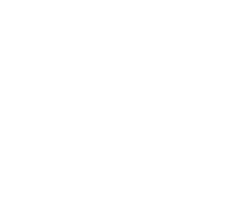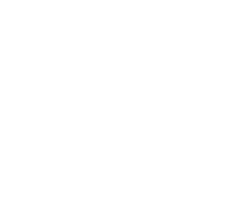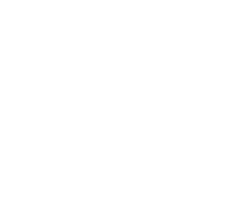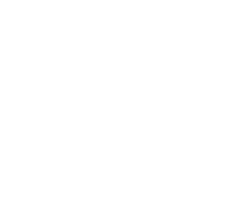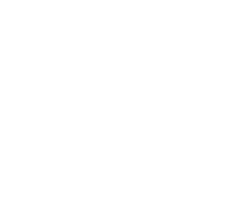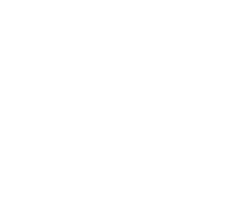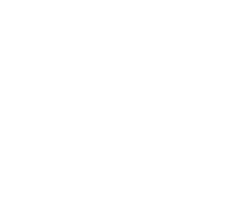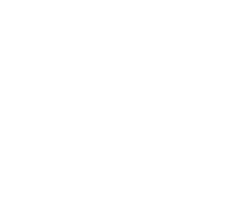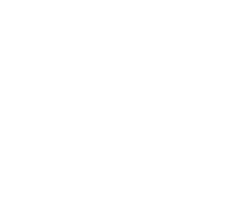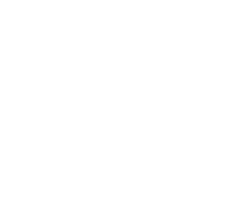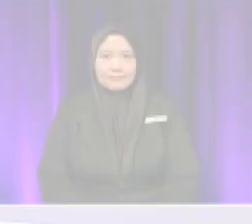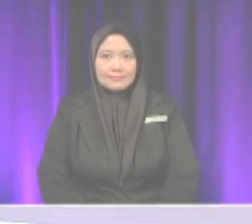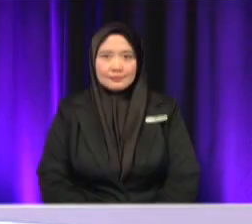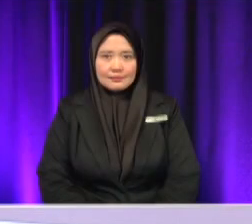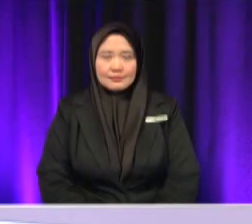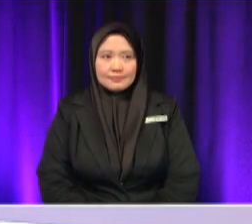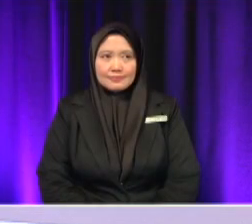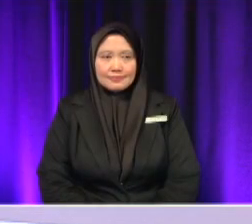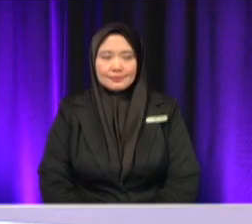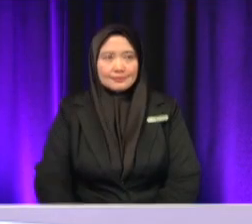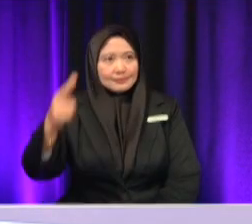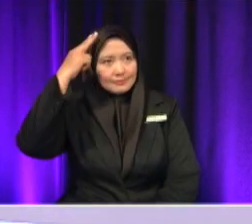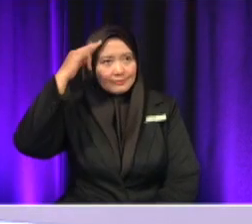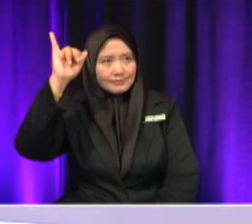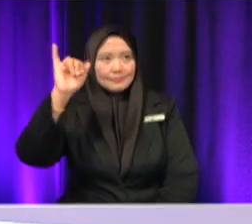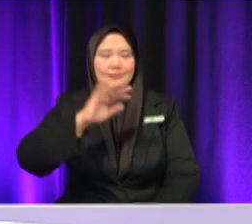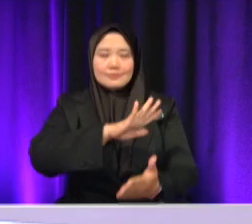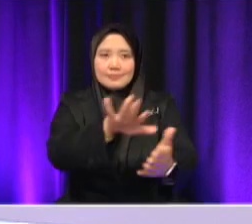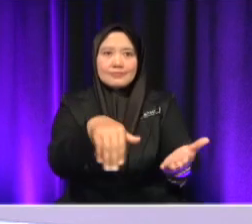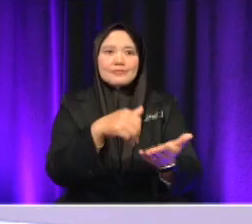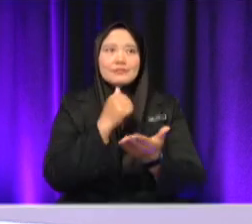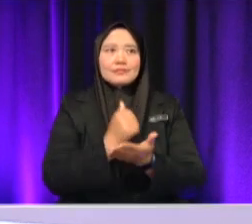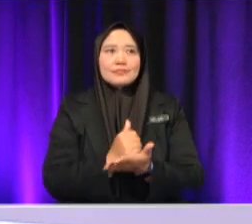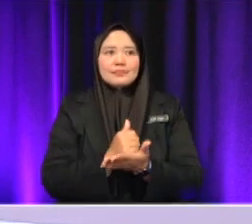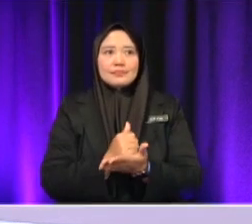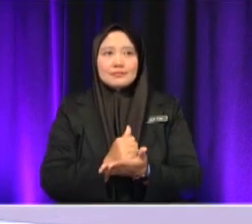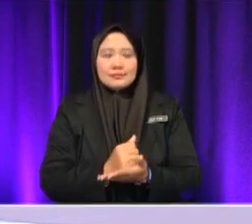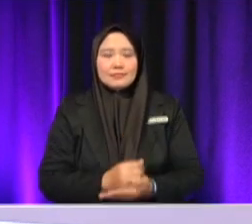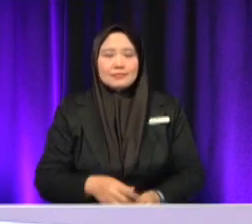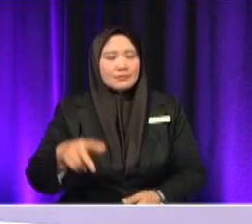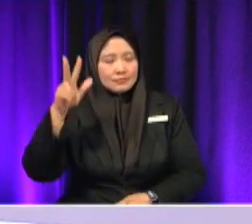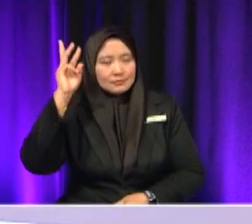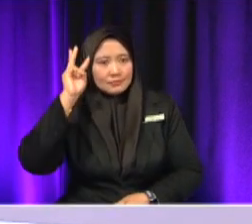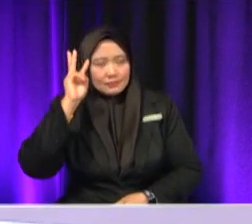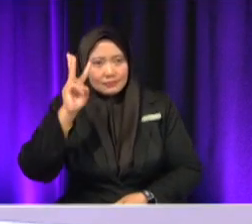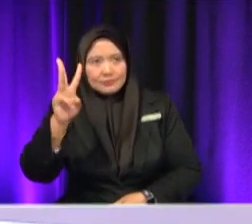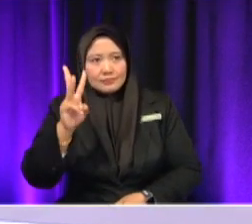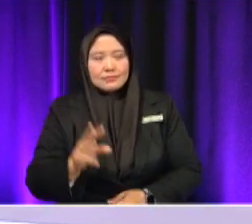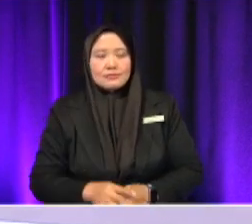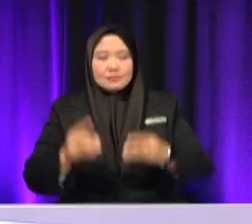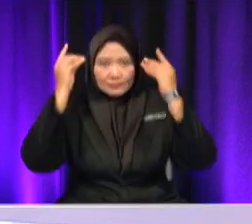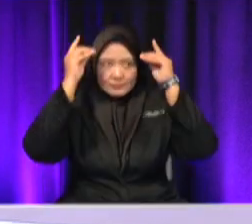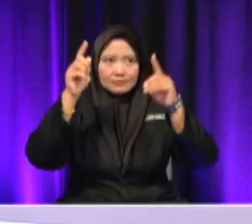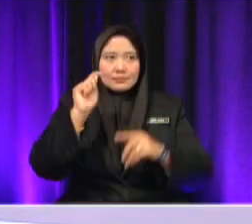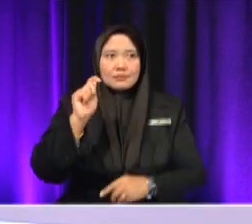EduwebTV KPM. Hi everyone, you're still watching EduwebTV KPM for our Menengah Atas Lah with me, Syafiqah